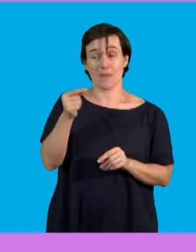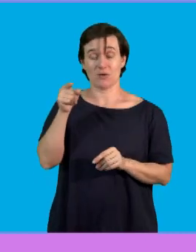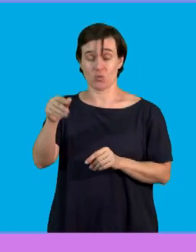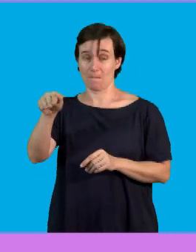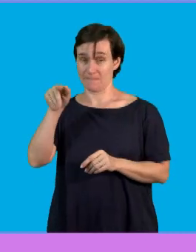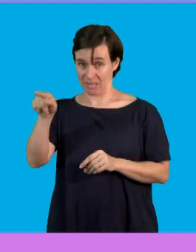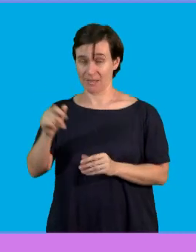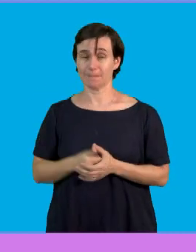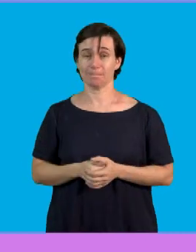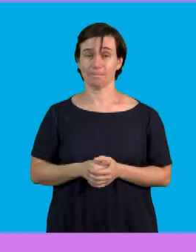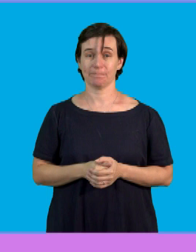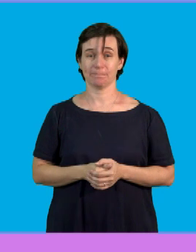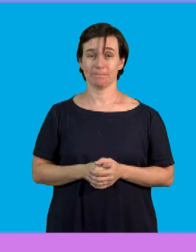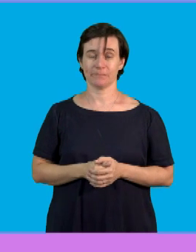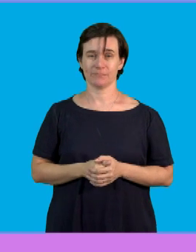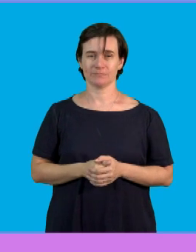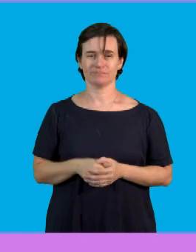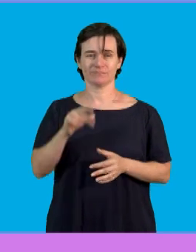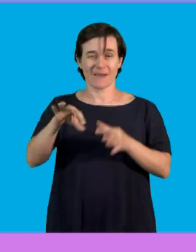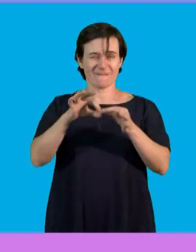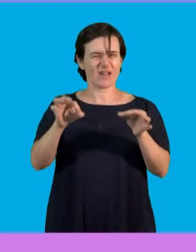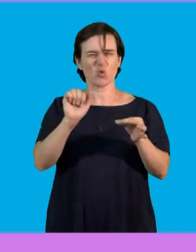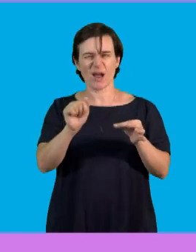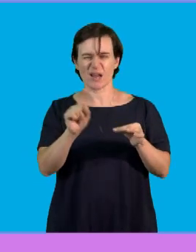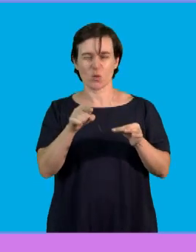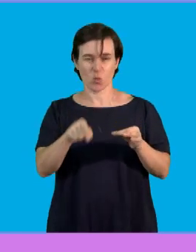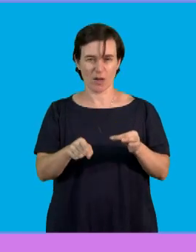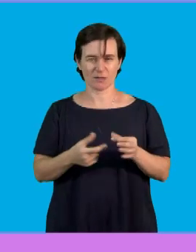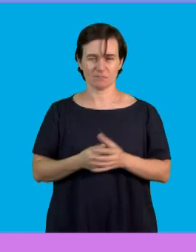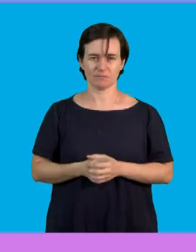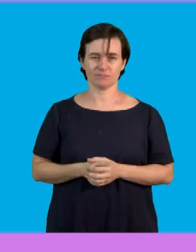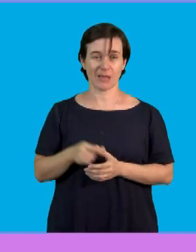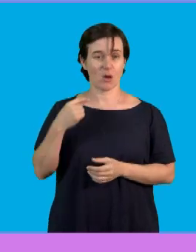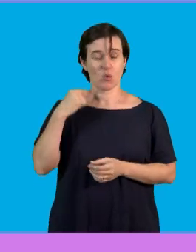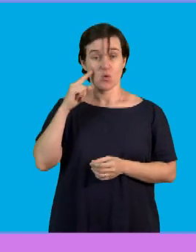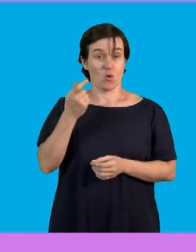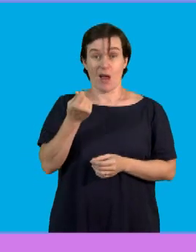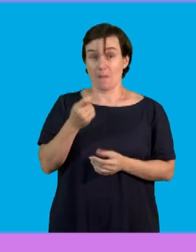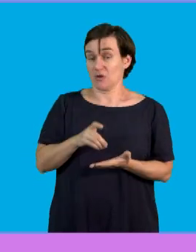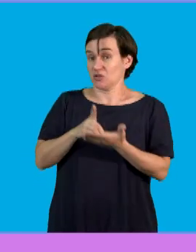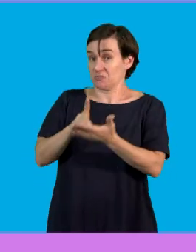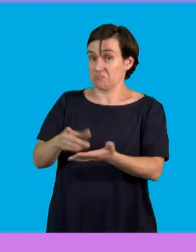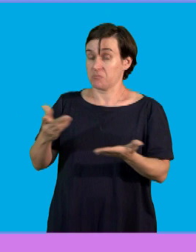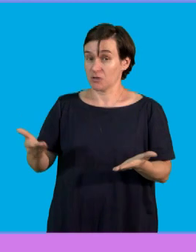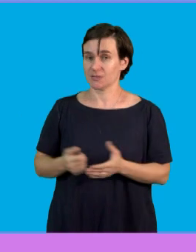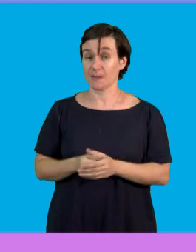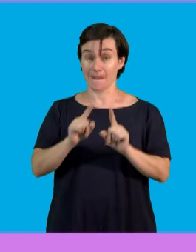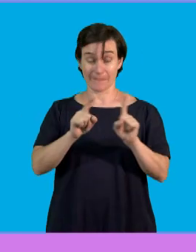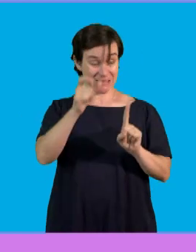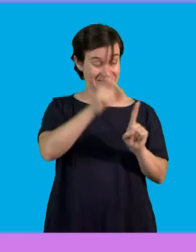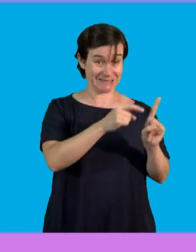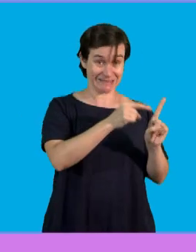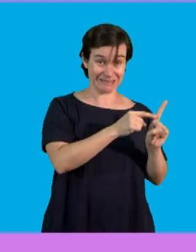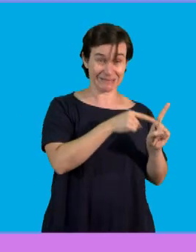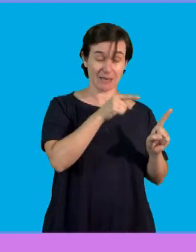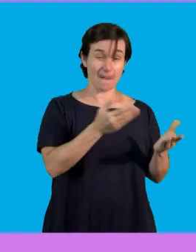amount. So now value of A has been deposited. We don't know how much was deposited, but this person now has a